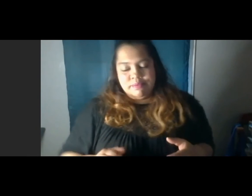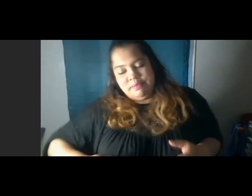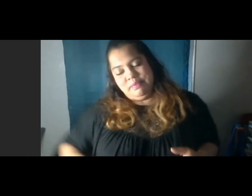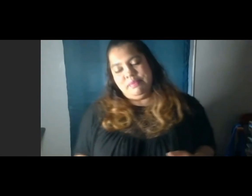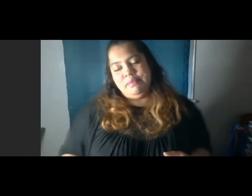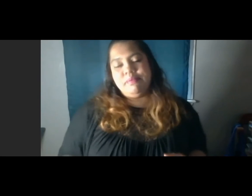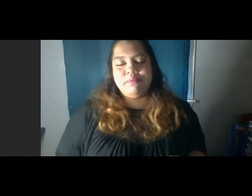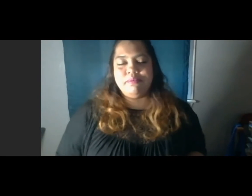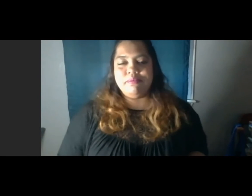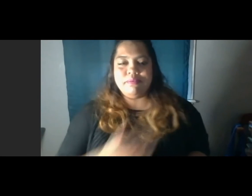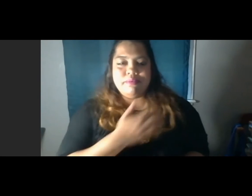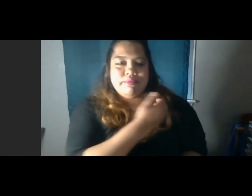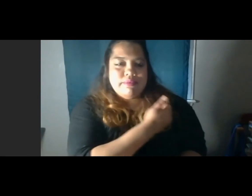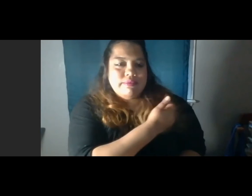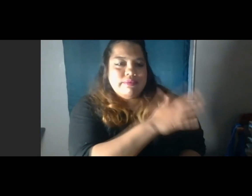let go.